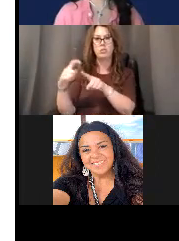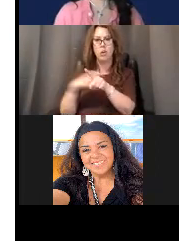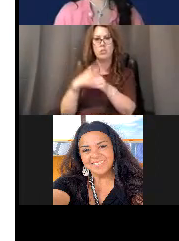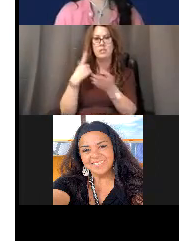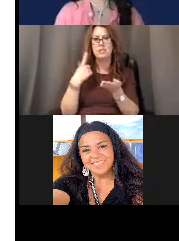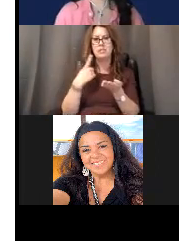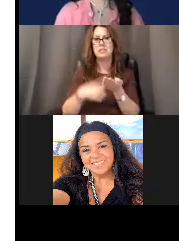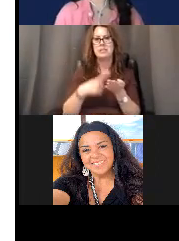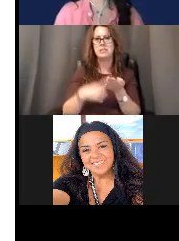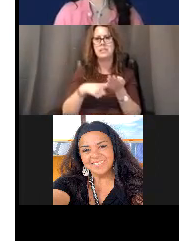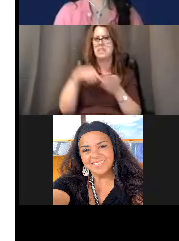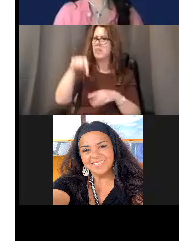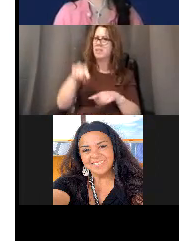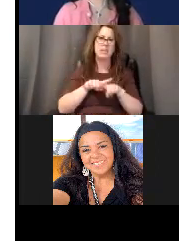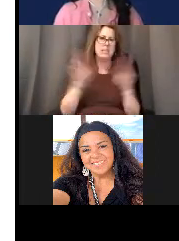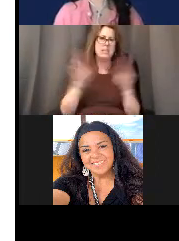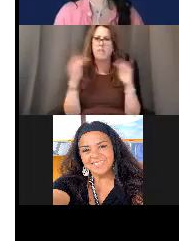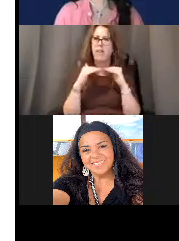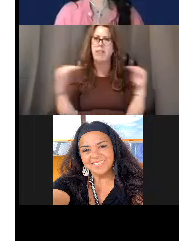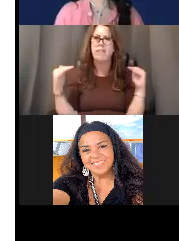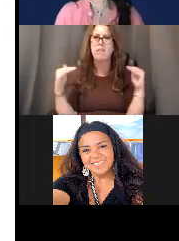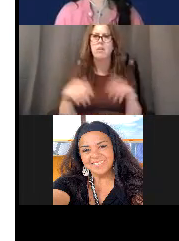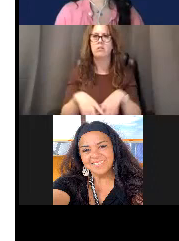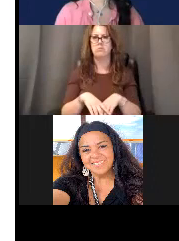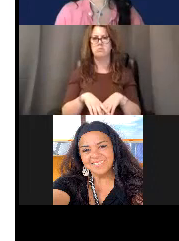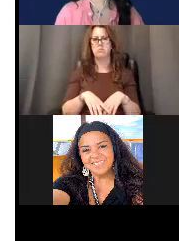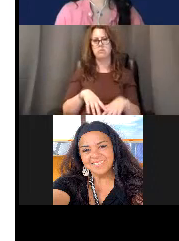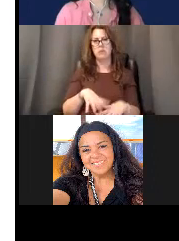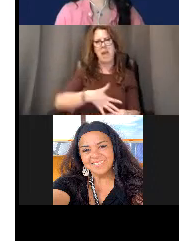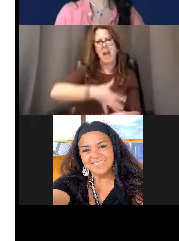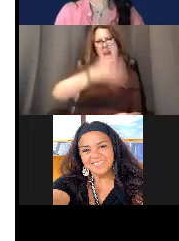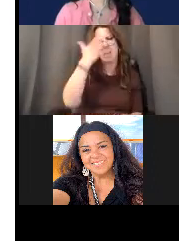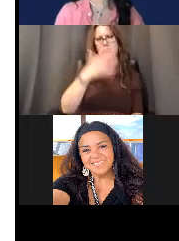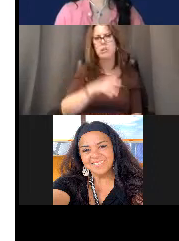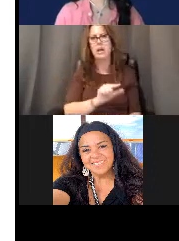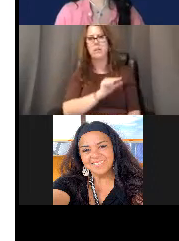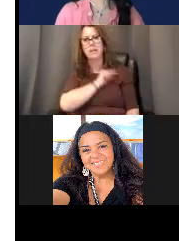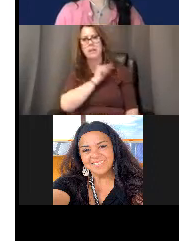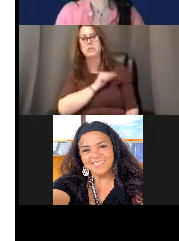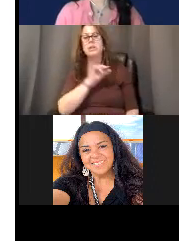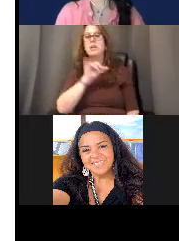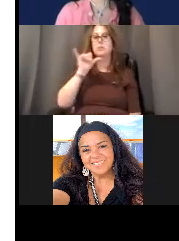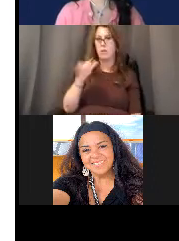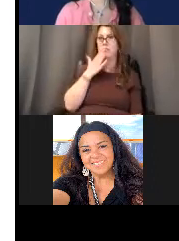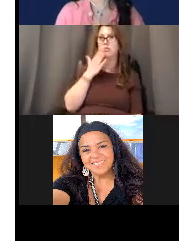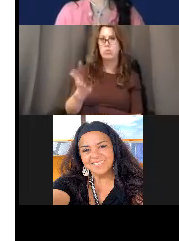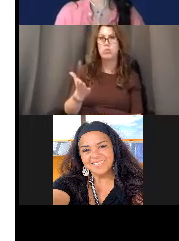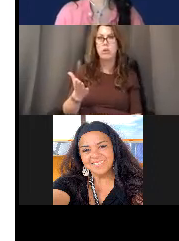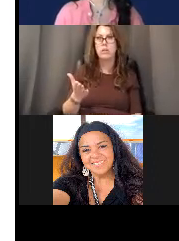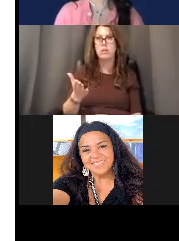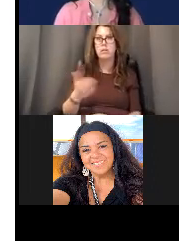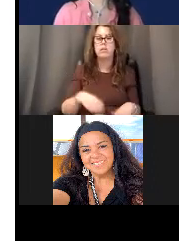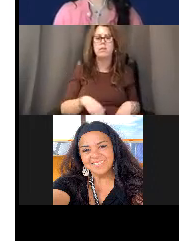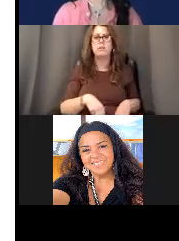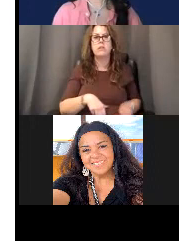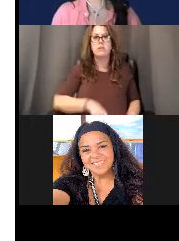a different level, right? Personally angry, guilty. So that's a good thing, right? So there's nothing wrong with that, just saying. A lot of us